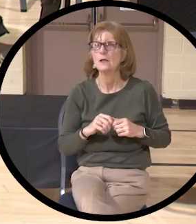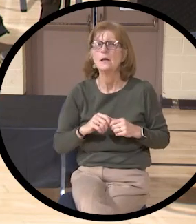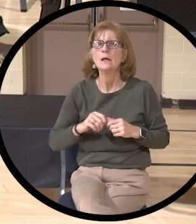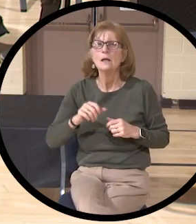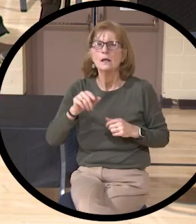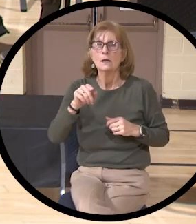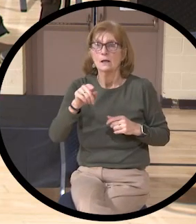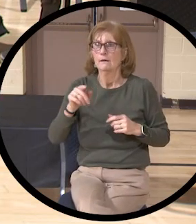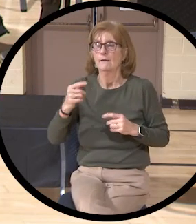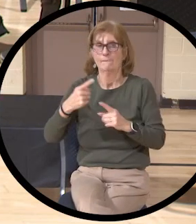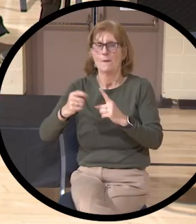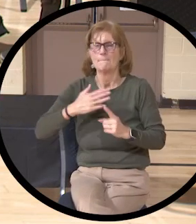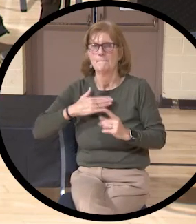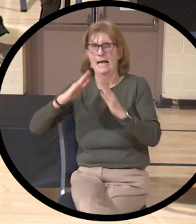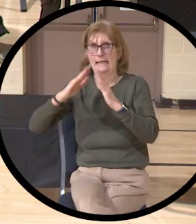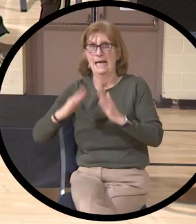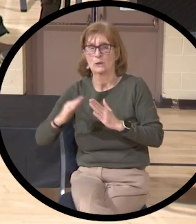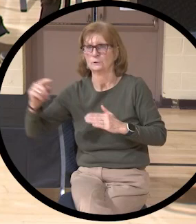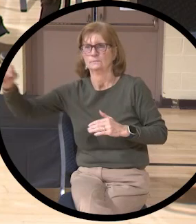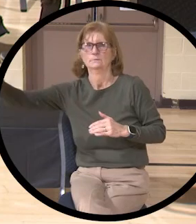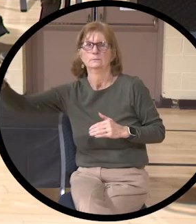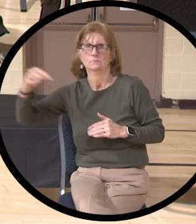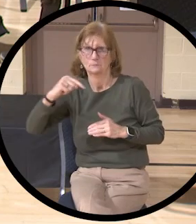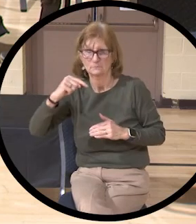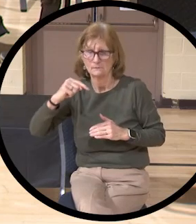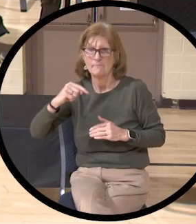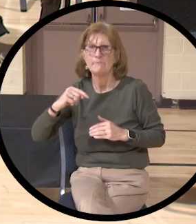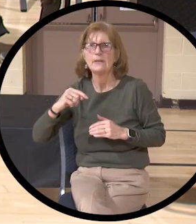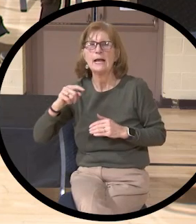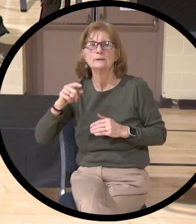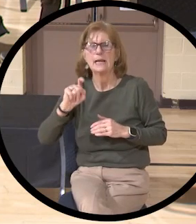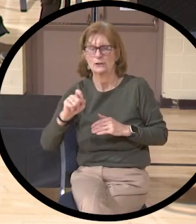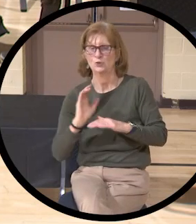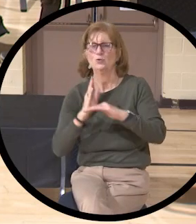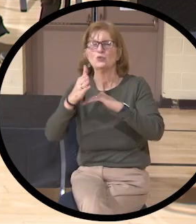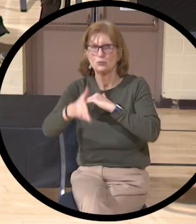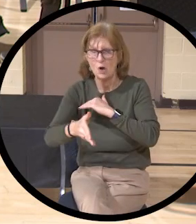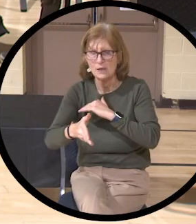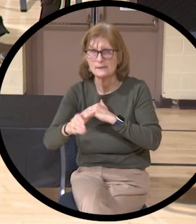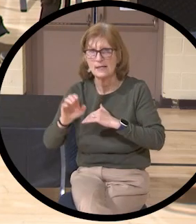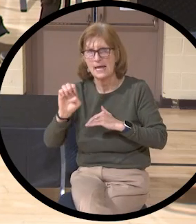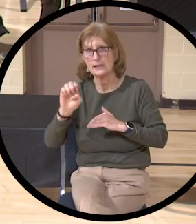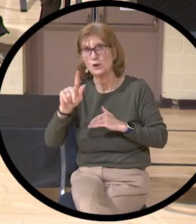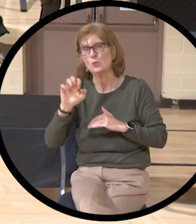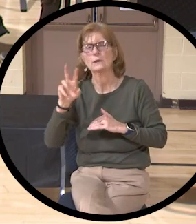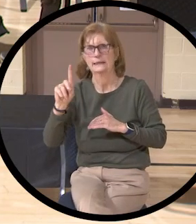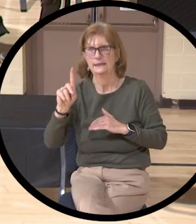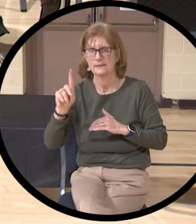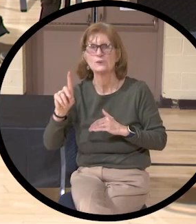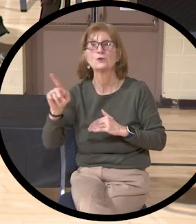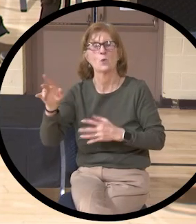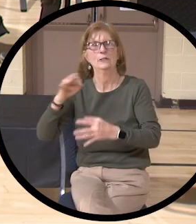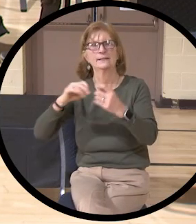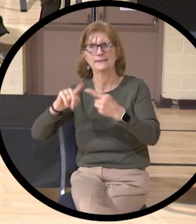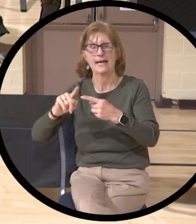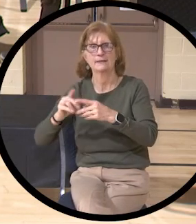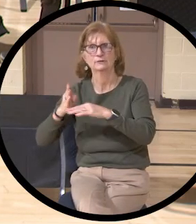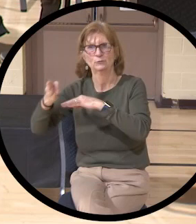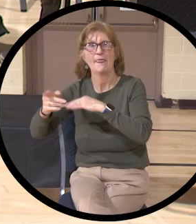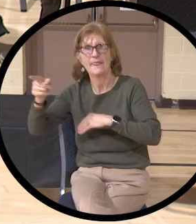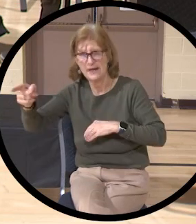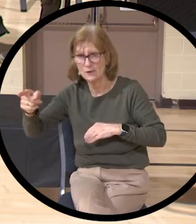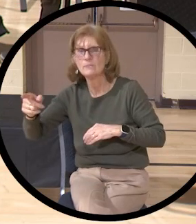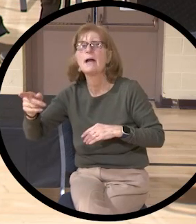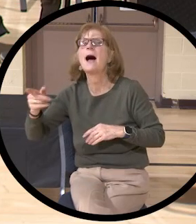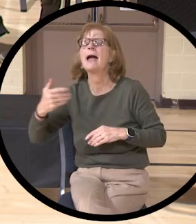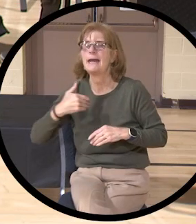her house to my house all the time. She goes to use this because there's a four-way stop and it's safer. I know this is probably an